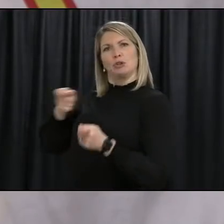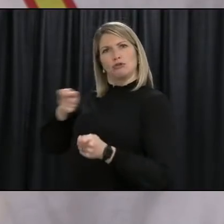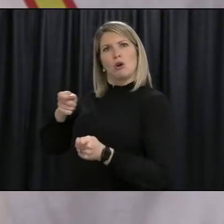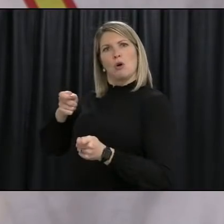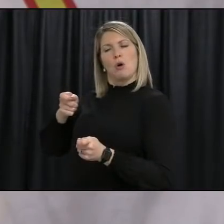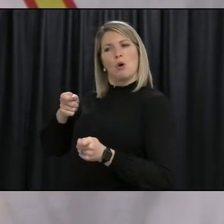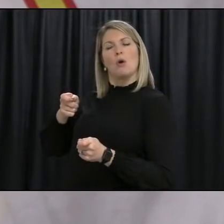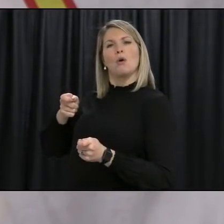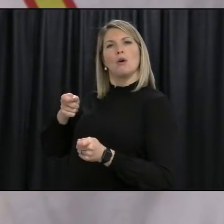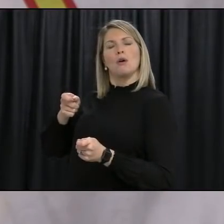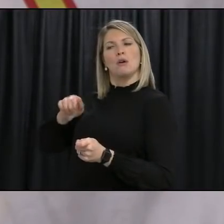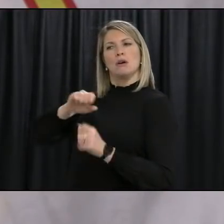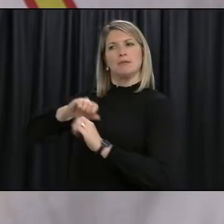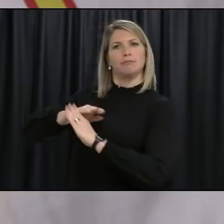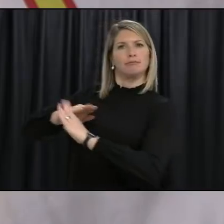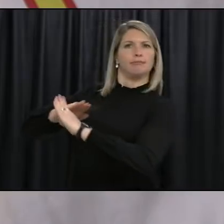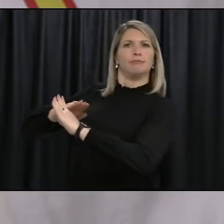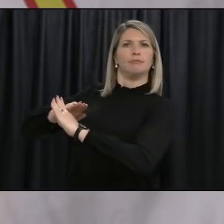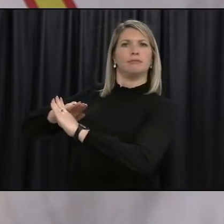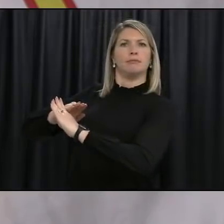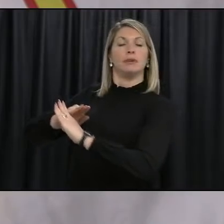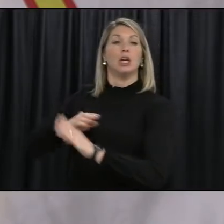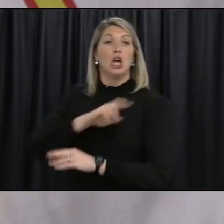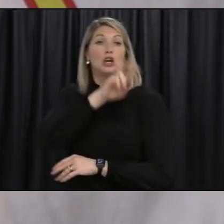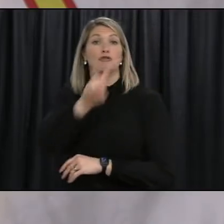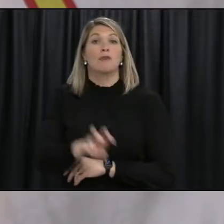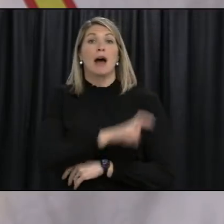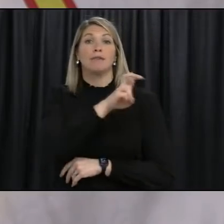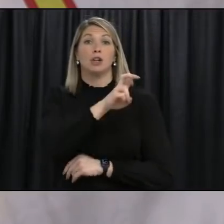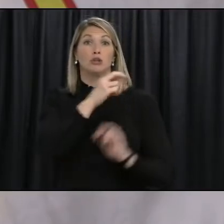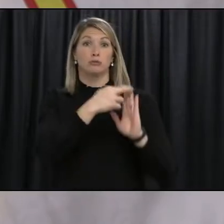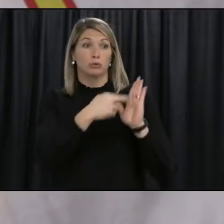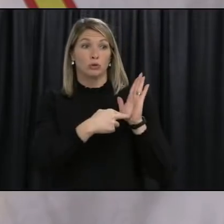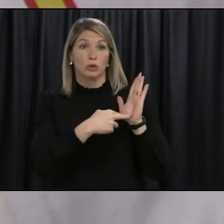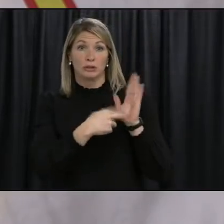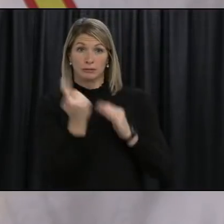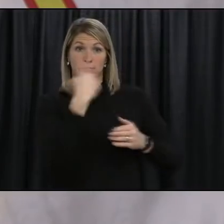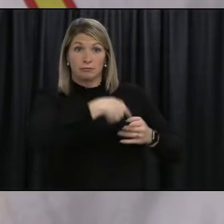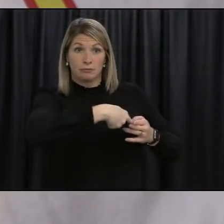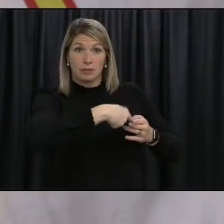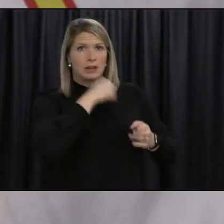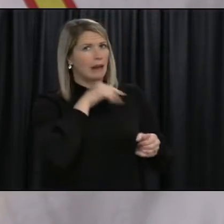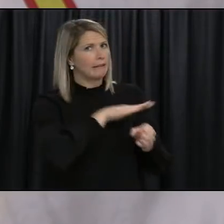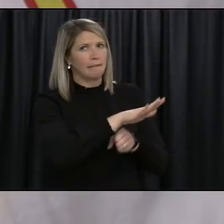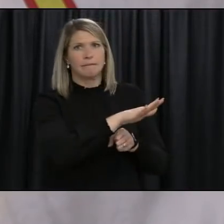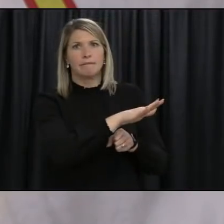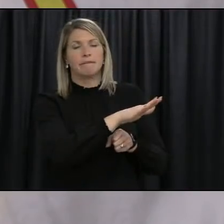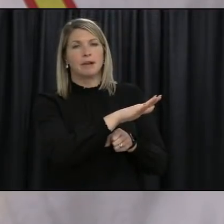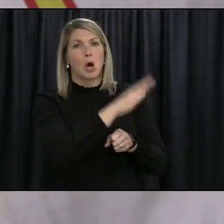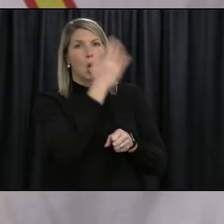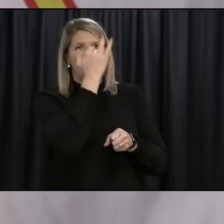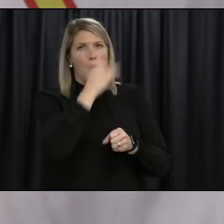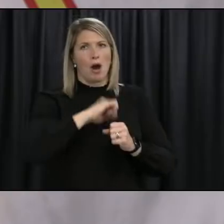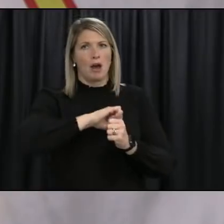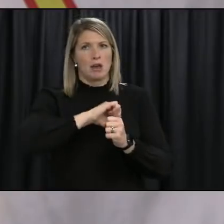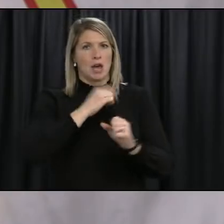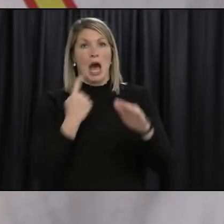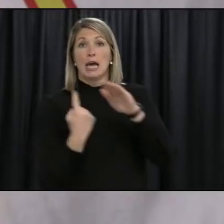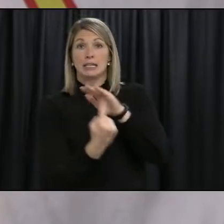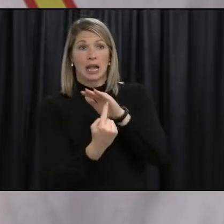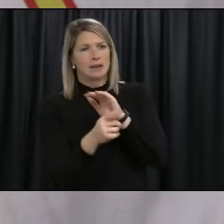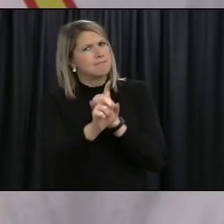Travel restrictions and self-isolation are not enough to keep COVID-19 from spreading. Just as this virus is relentless, we must be as